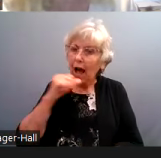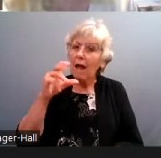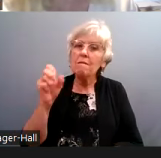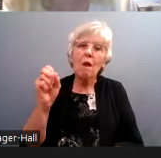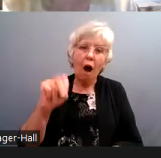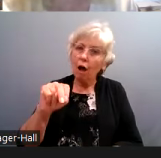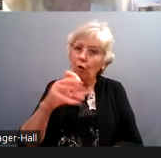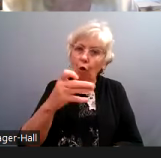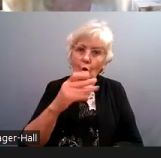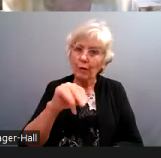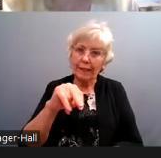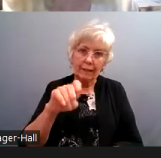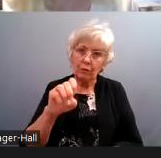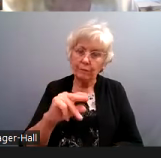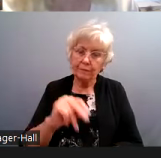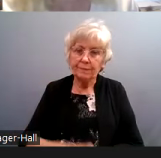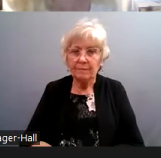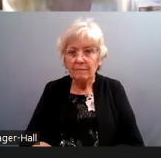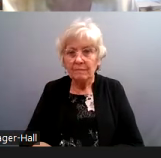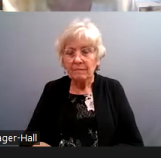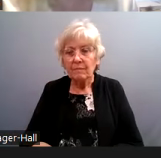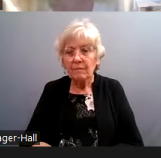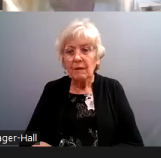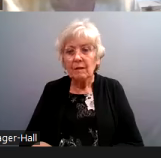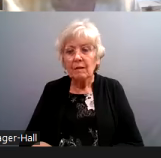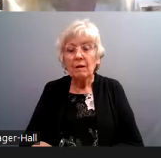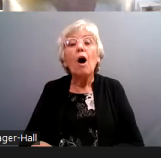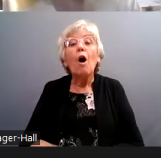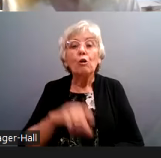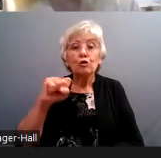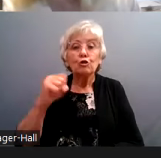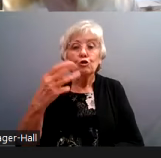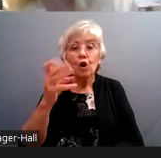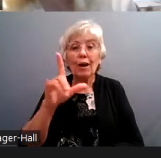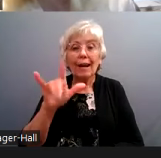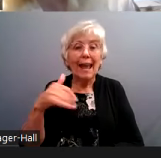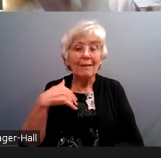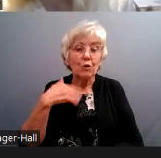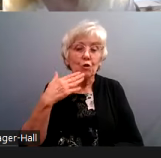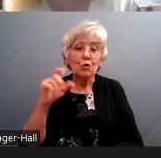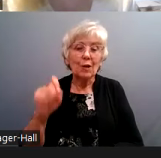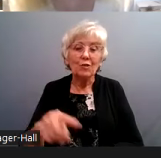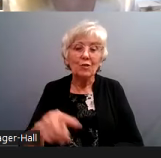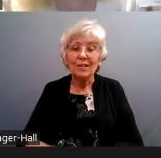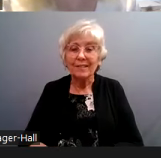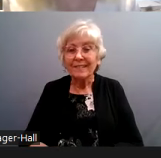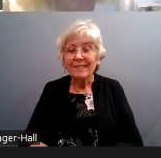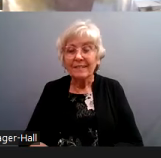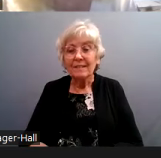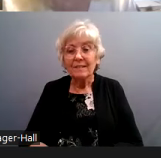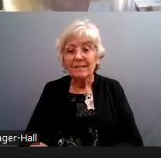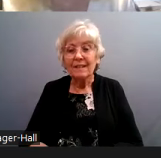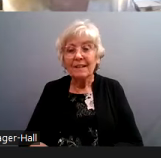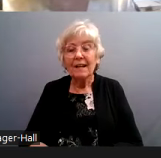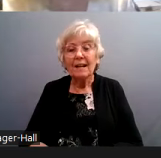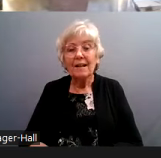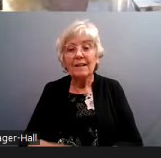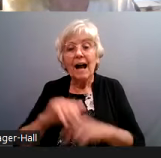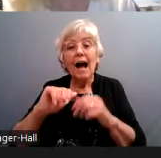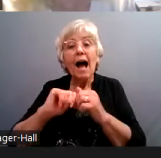And let's see, Corey's question was answered. Shirley has a good question. This might be a video.